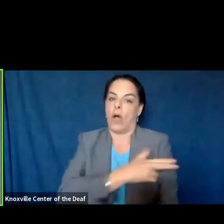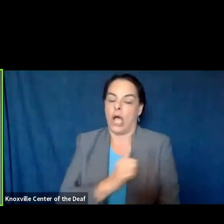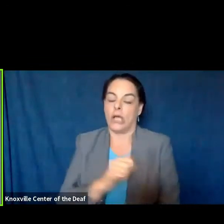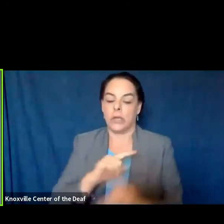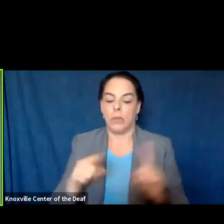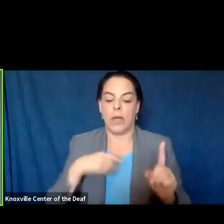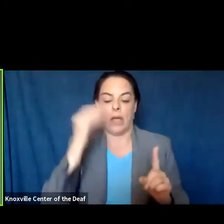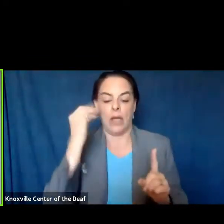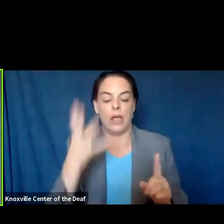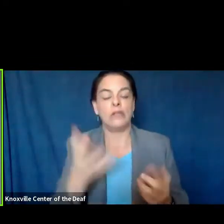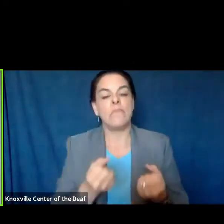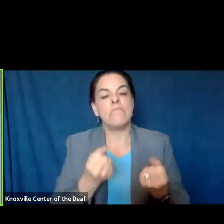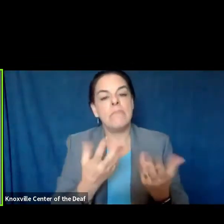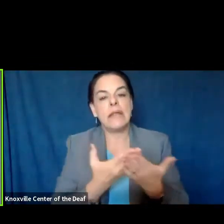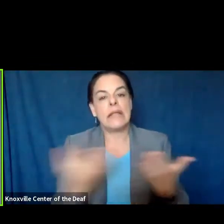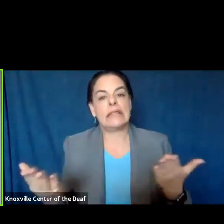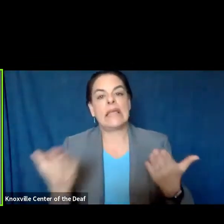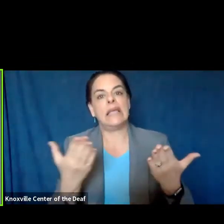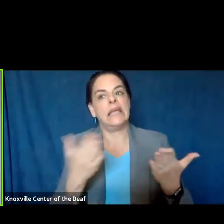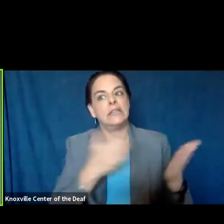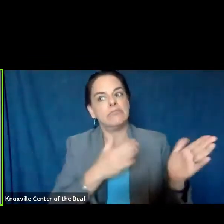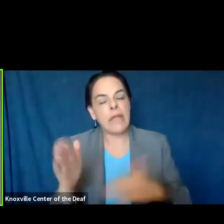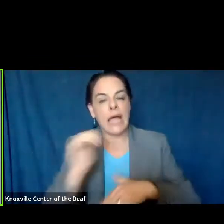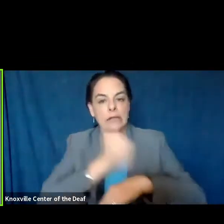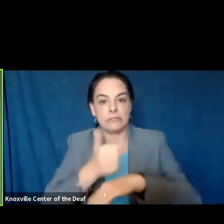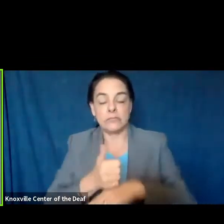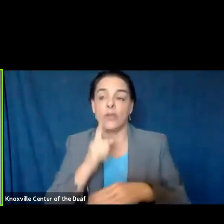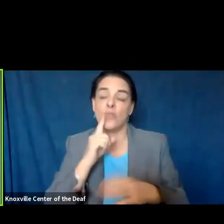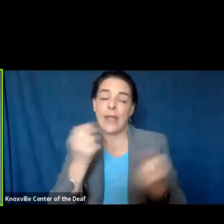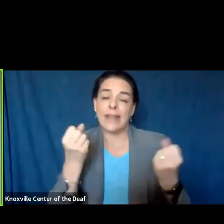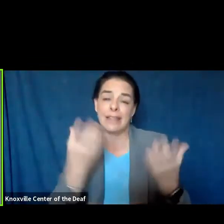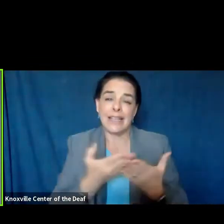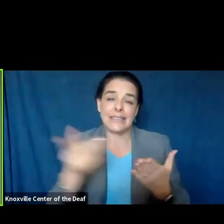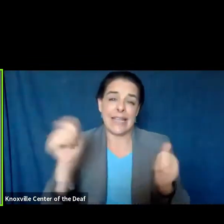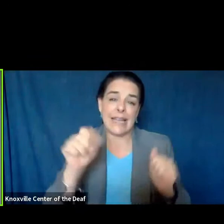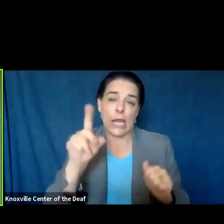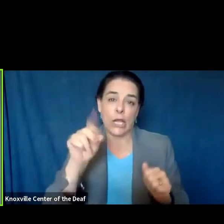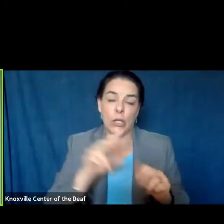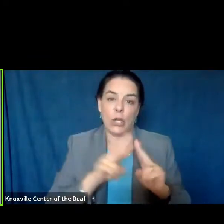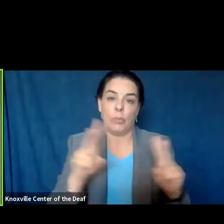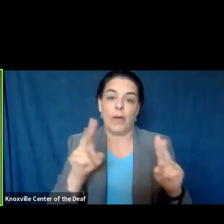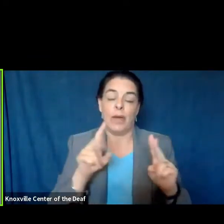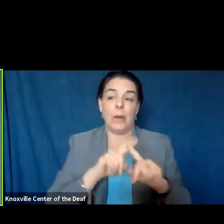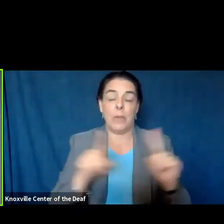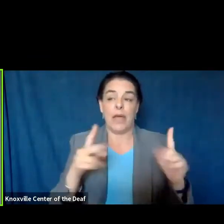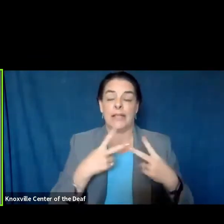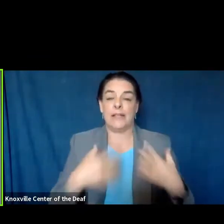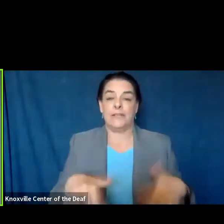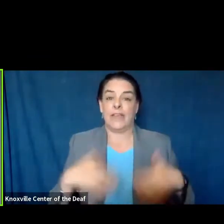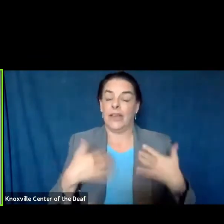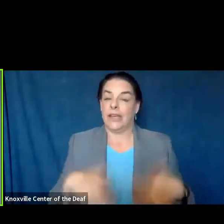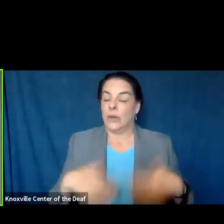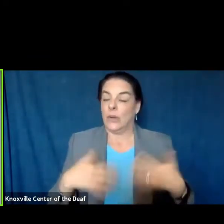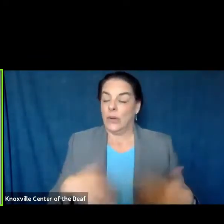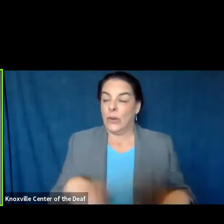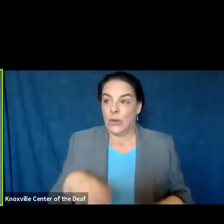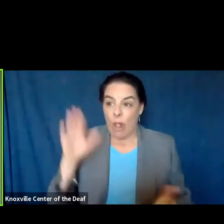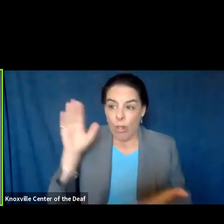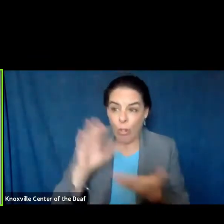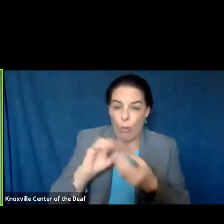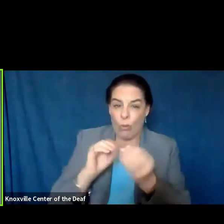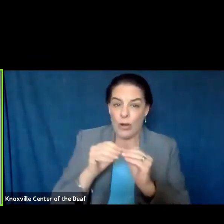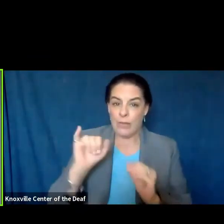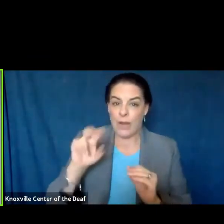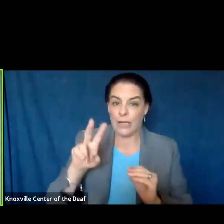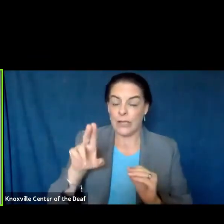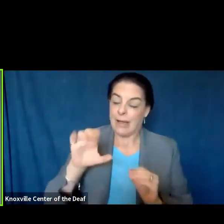in place. There's lots of things they can still do. It is sobering to see such low numbers of beds available and ICU beds available, but they still have a